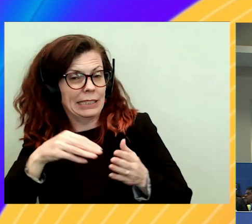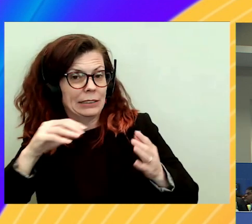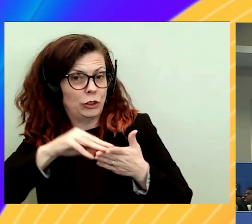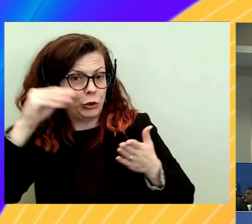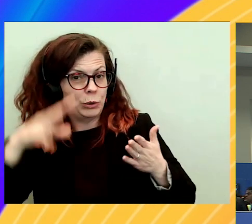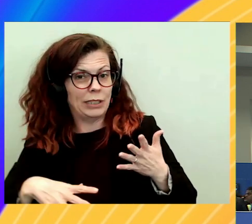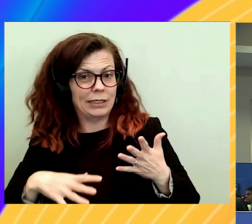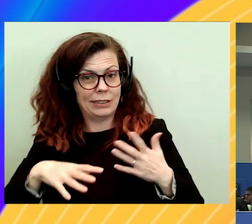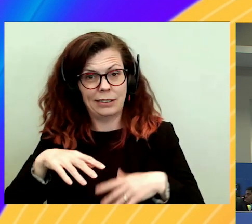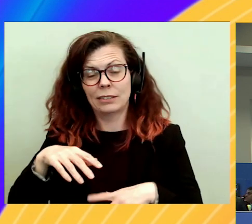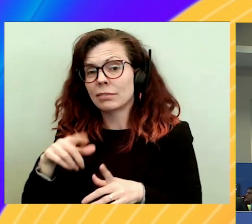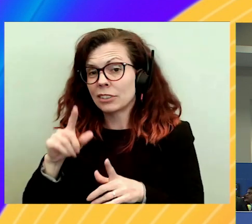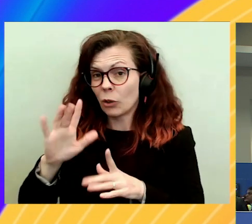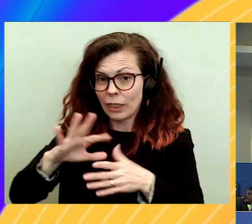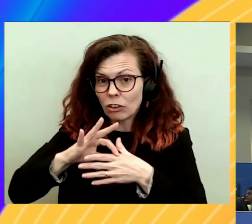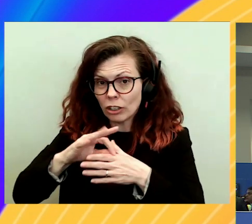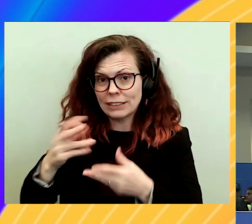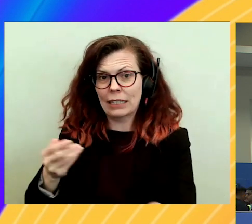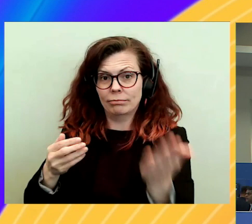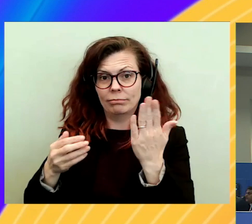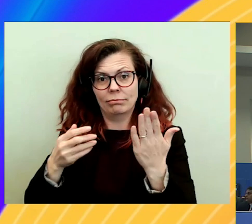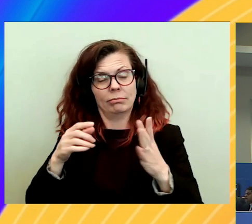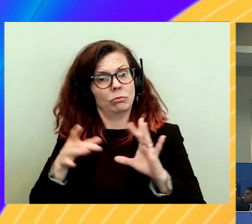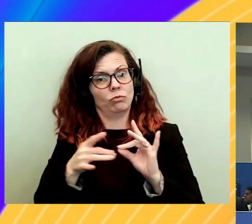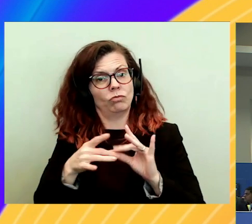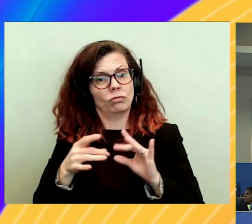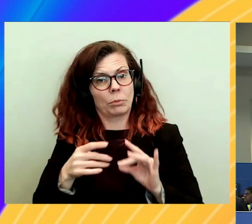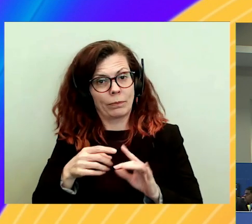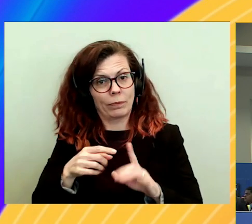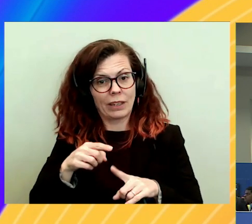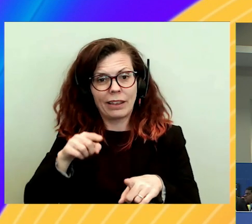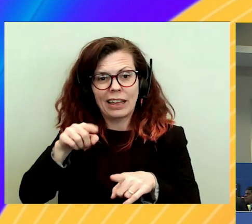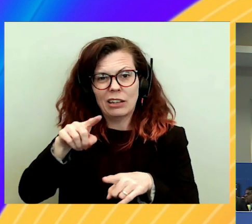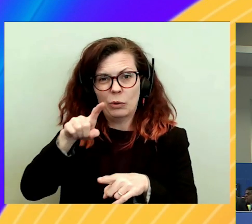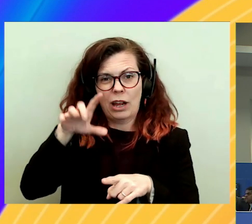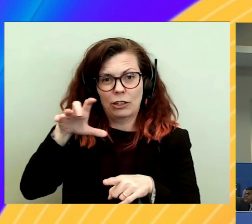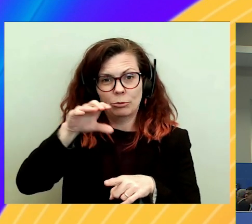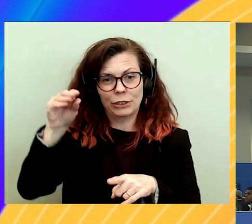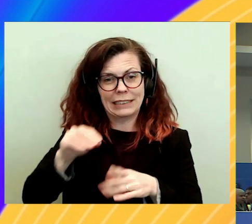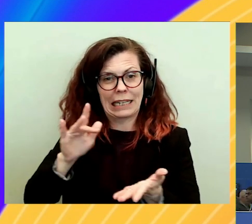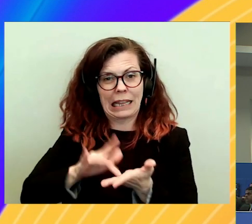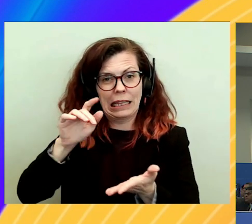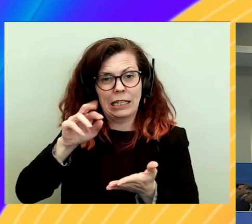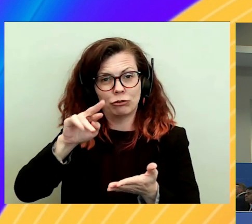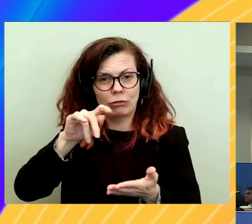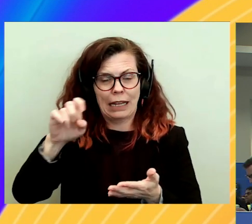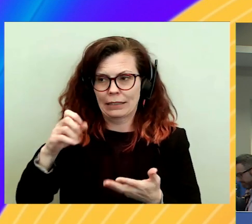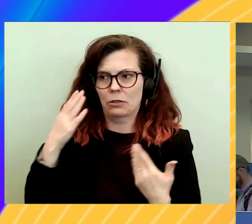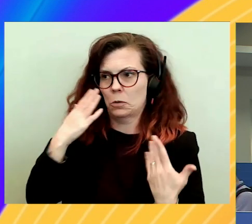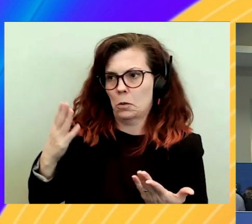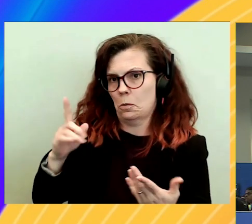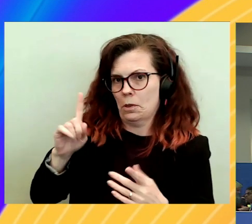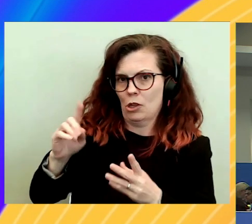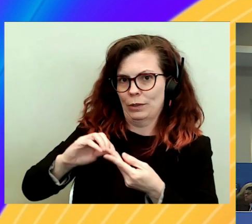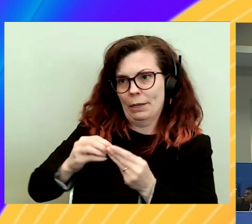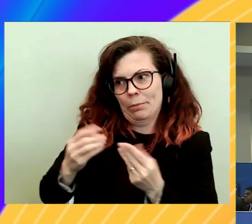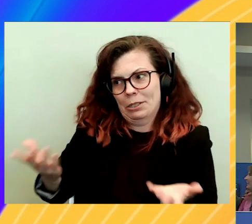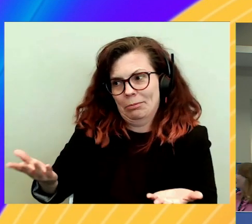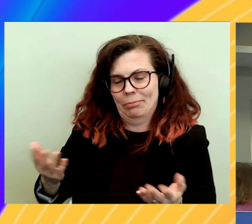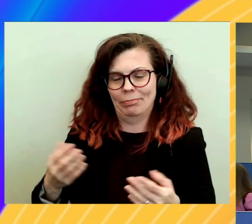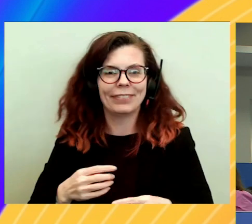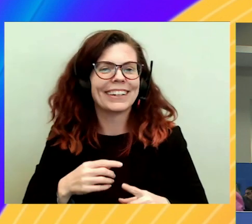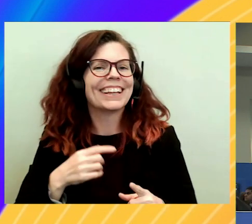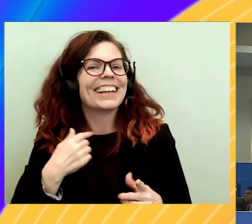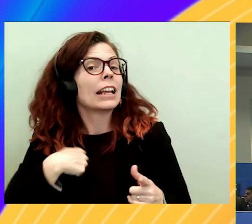right content in front of the right people. That's incredible. I don't know how I memorized those numbers so fast. I don't. And then we talked about